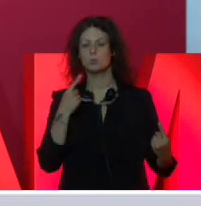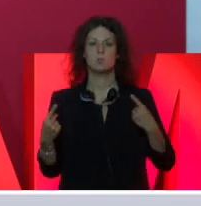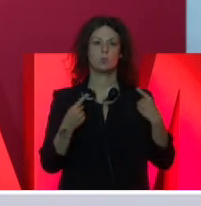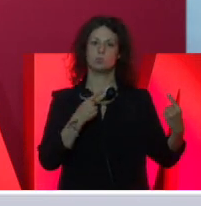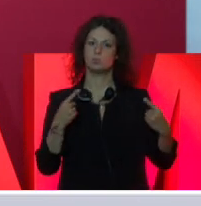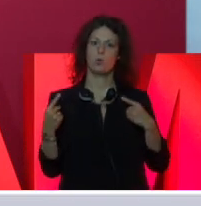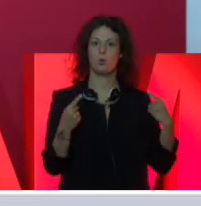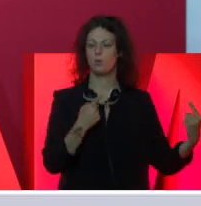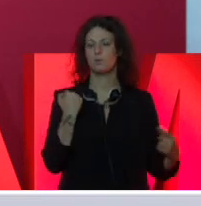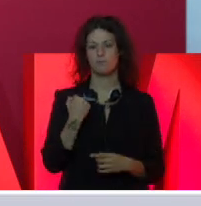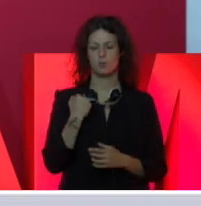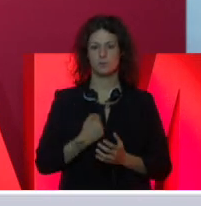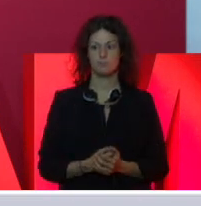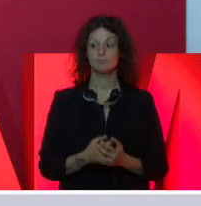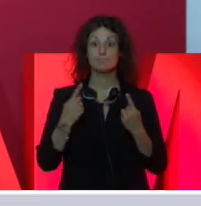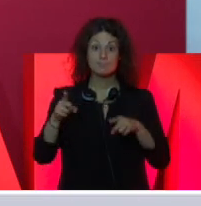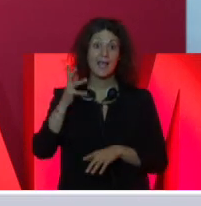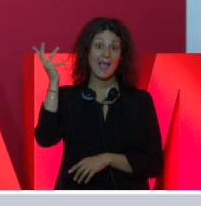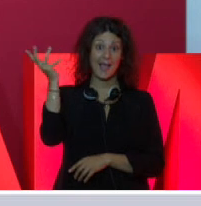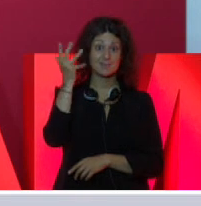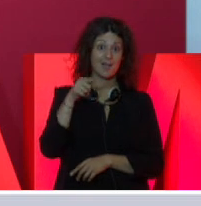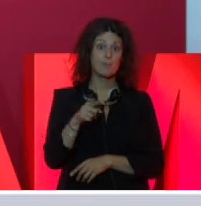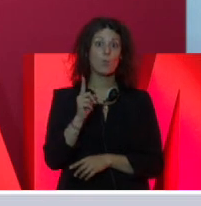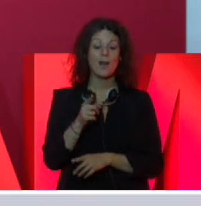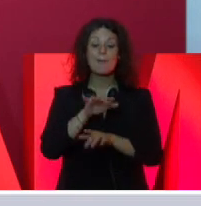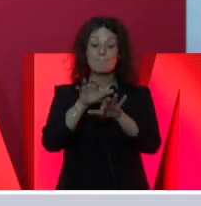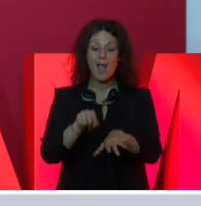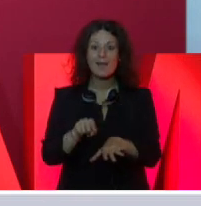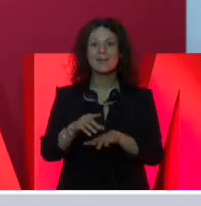an example of machine learning that